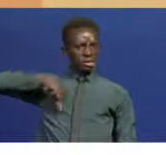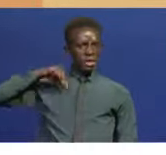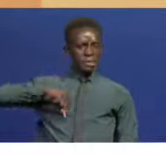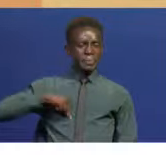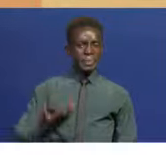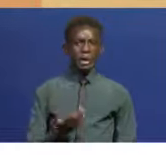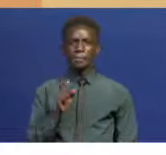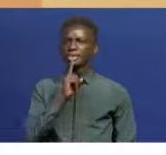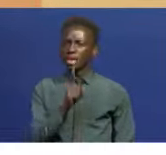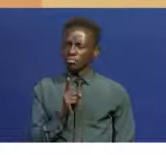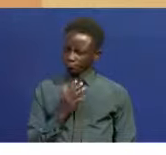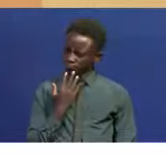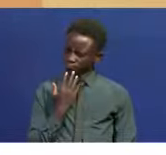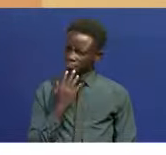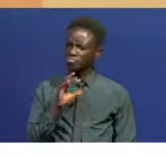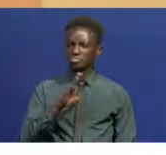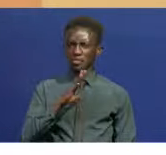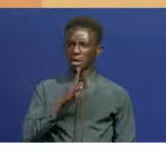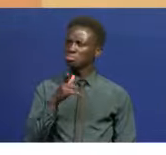this item being pushed by